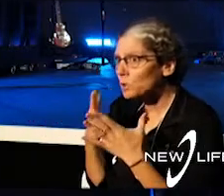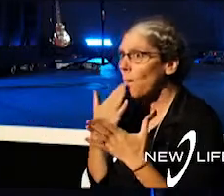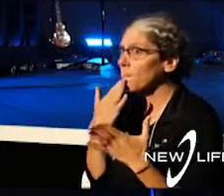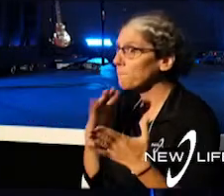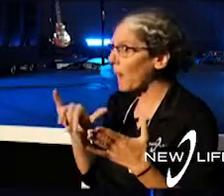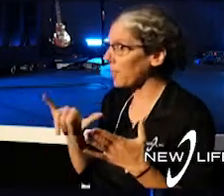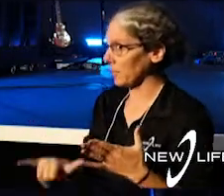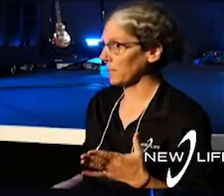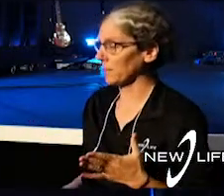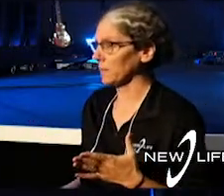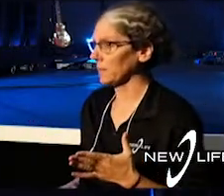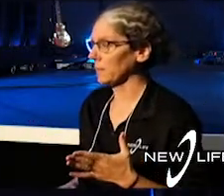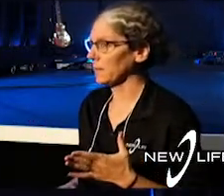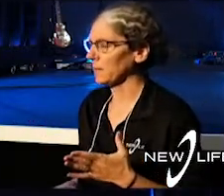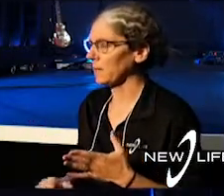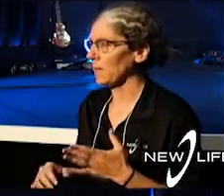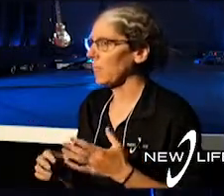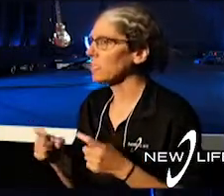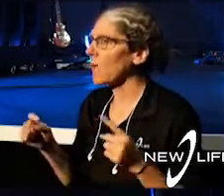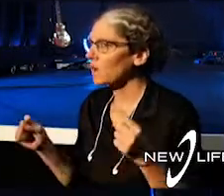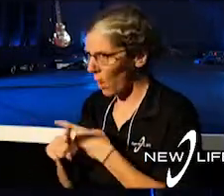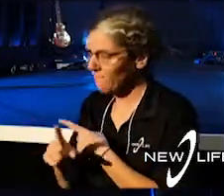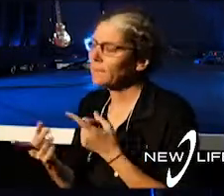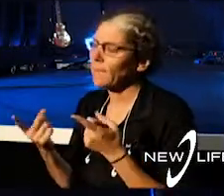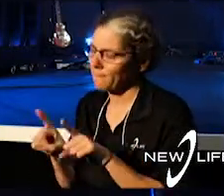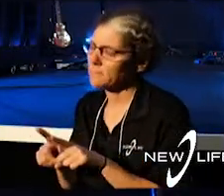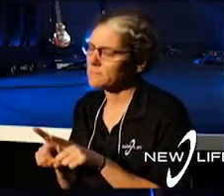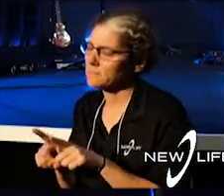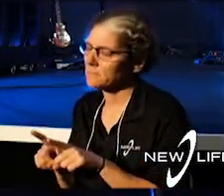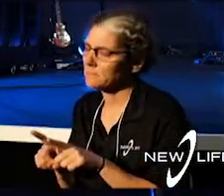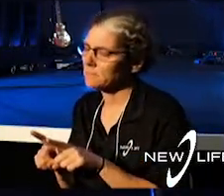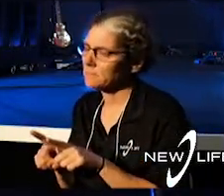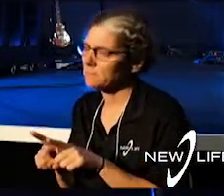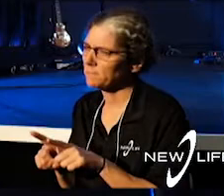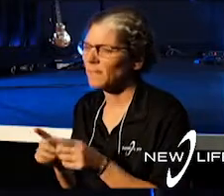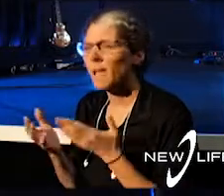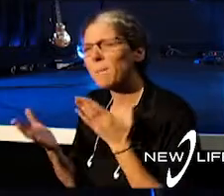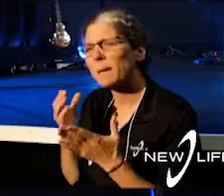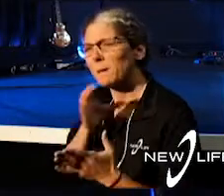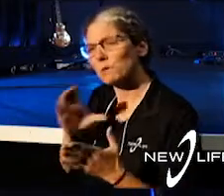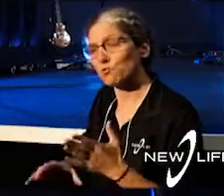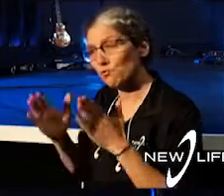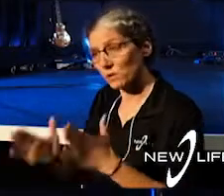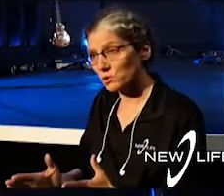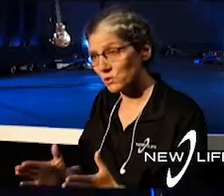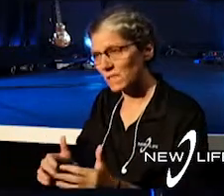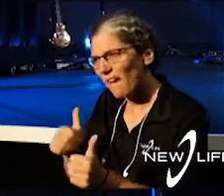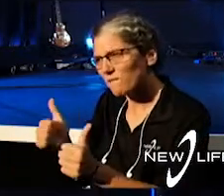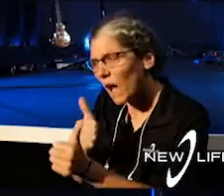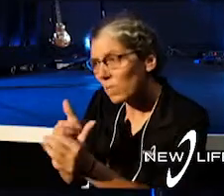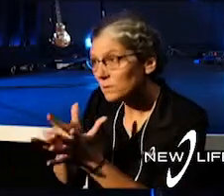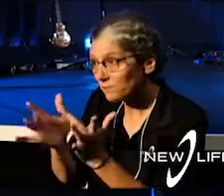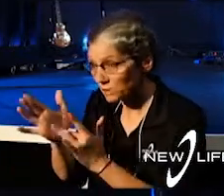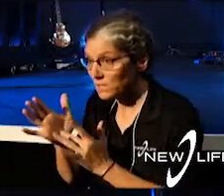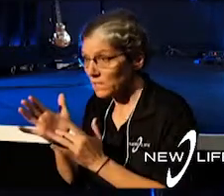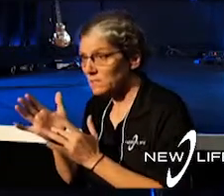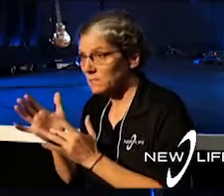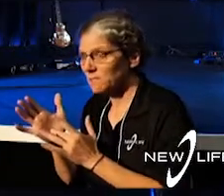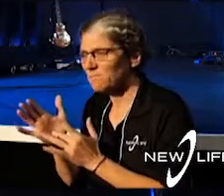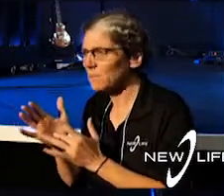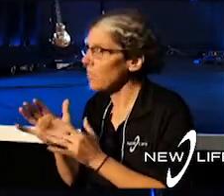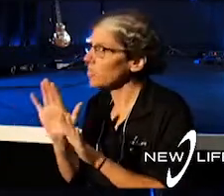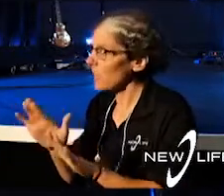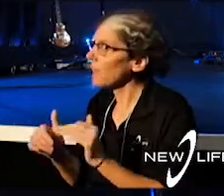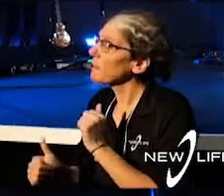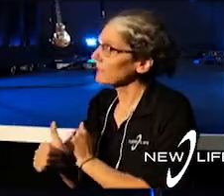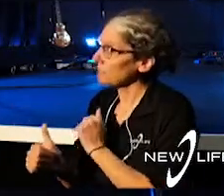badly that it causes conflict. And I think as Christians, as followers of Jesus Christ, it can be especially dangerous for